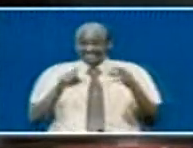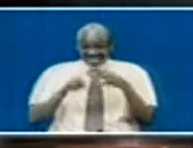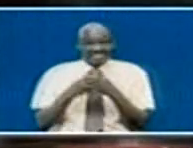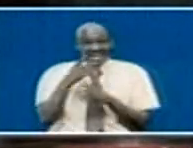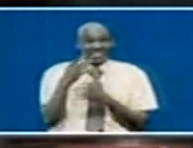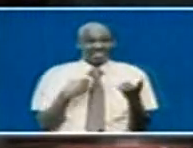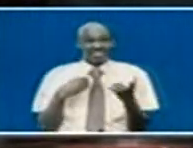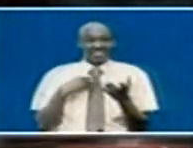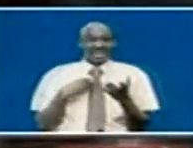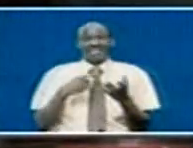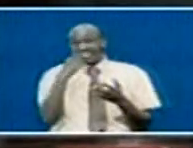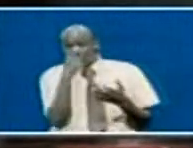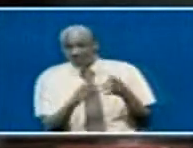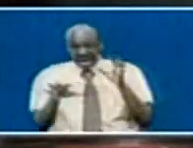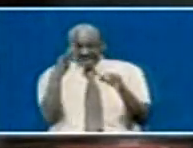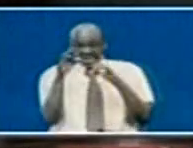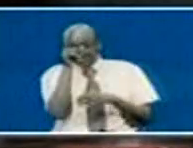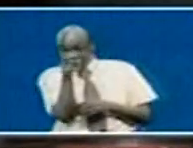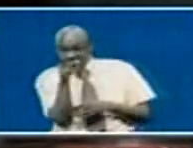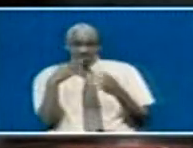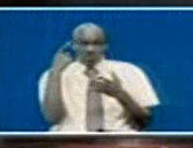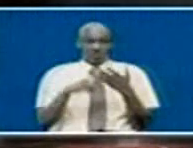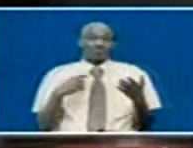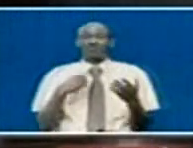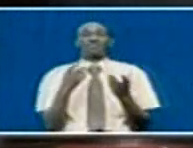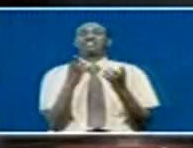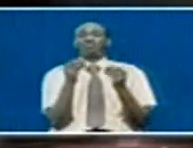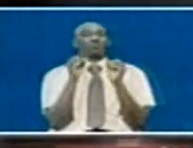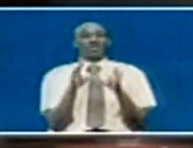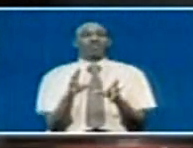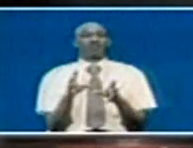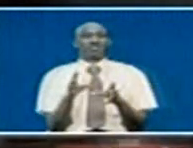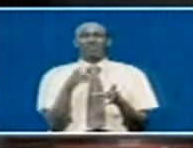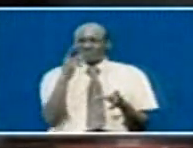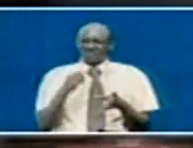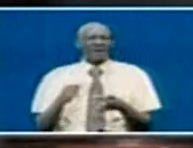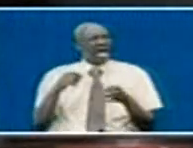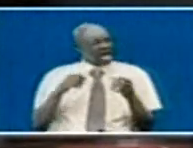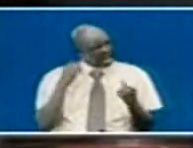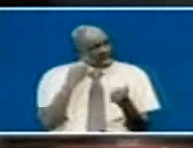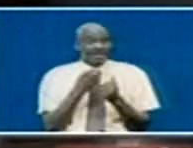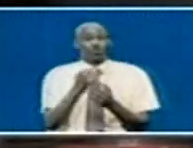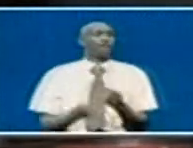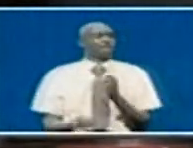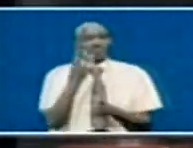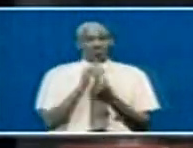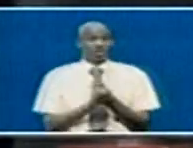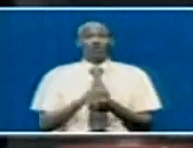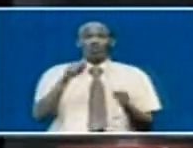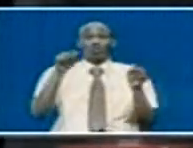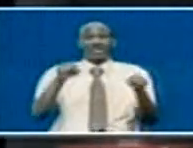did not even analyze that it's not like that. It's not as simple as that. They were hit hard. It is true.